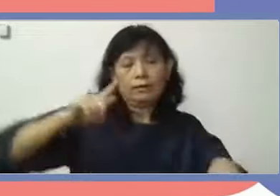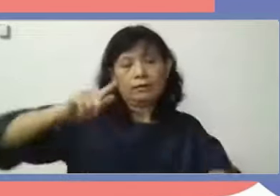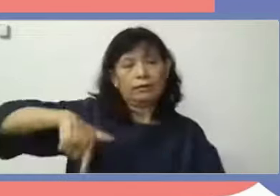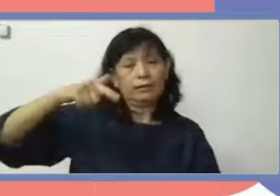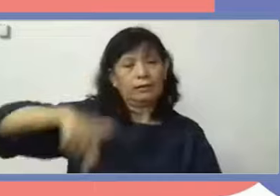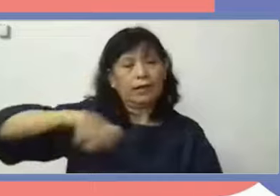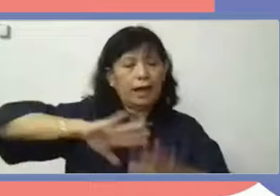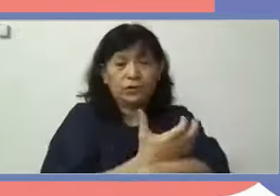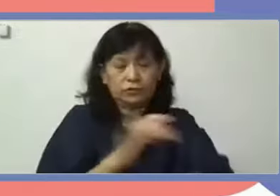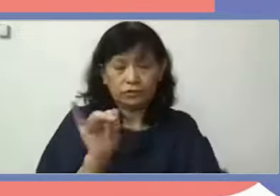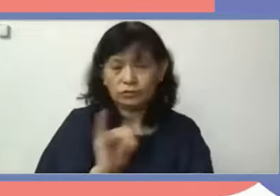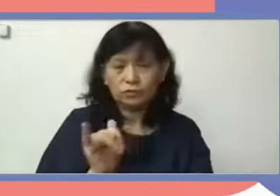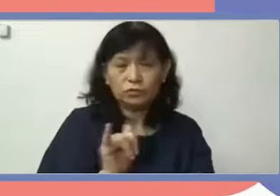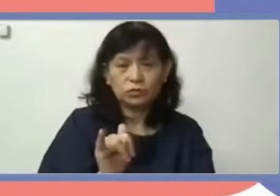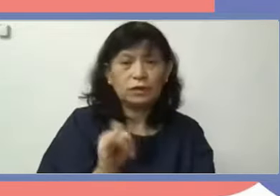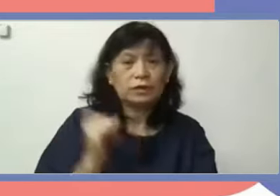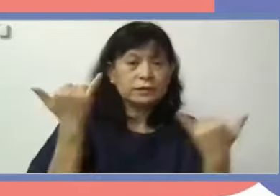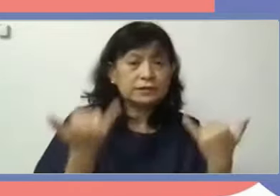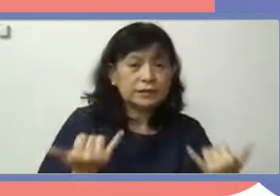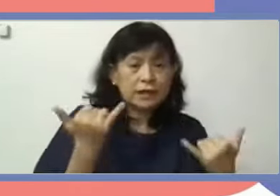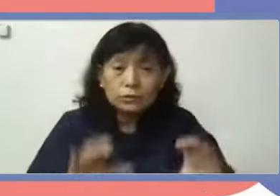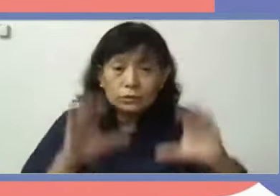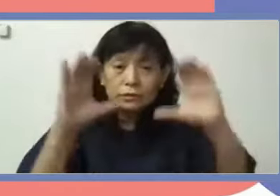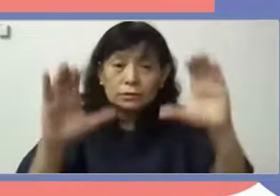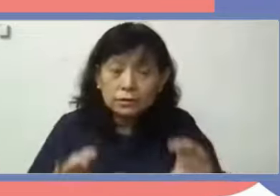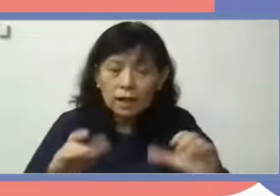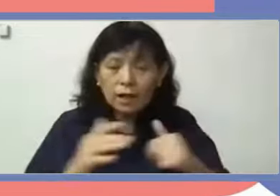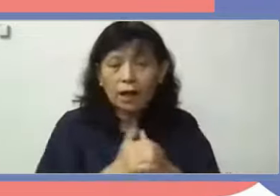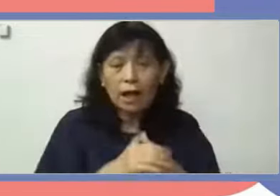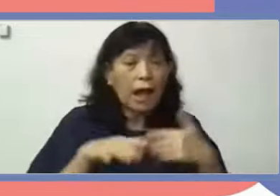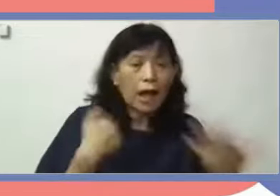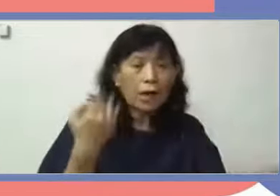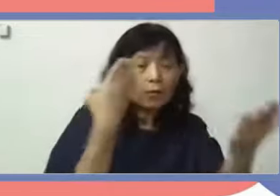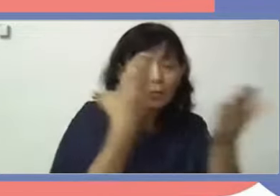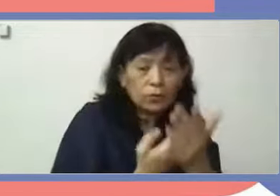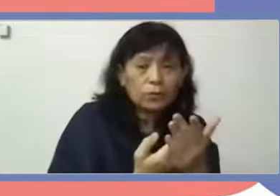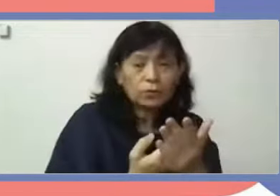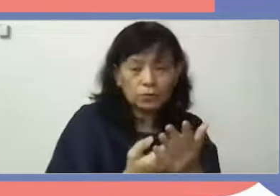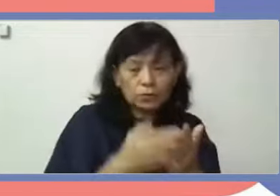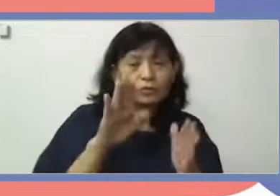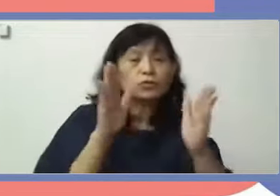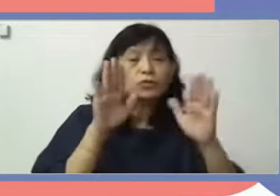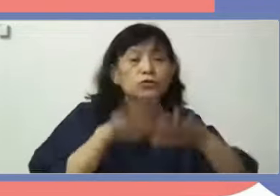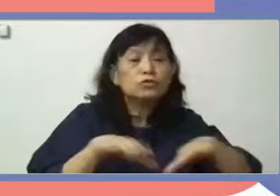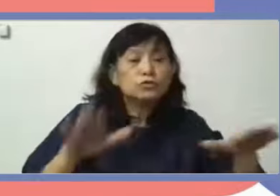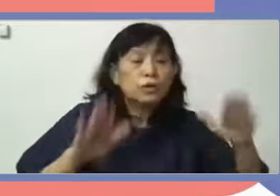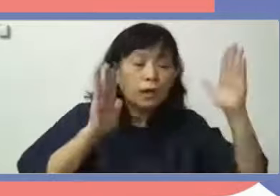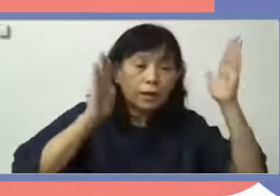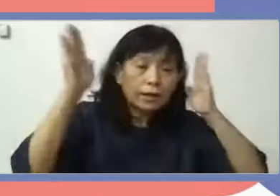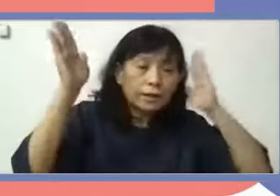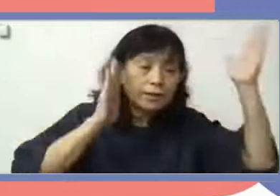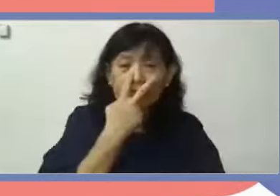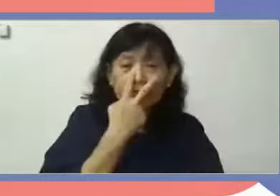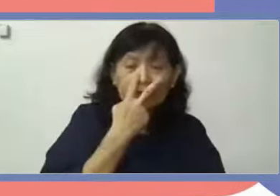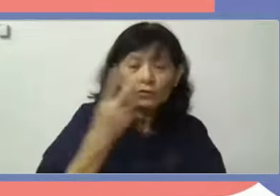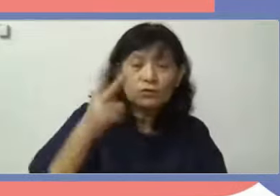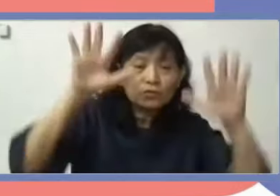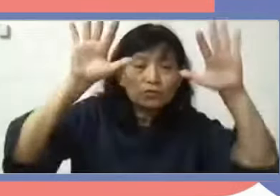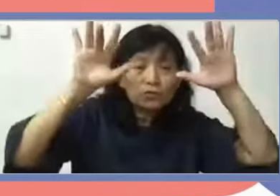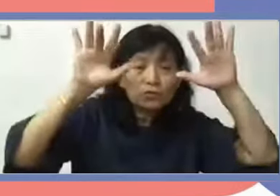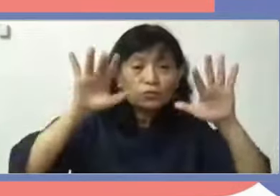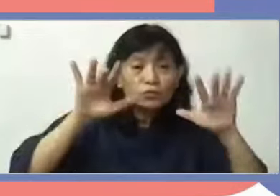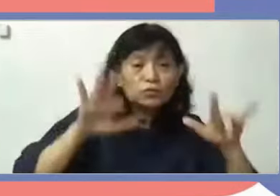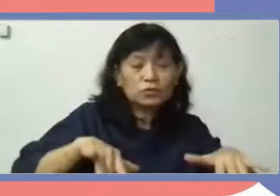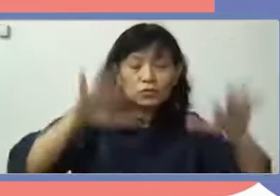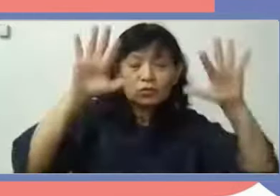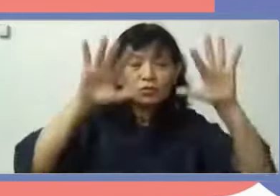our future. Even now, in the present, poor children of Malaysia are vulnerable to waterborne diseases due to floods. It's going to